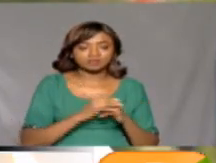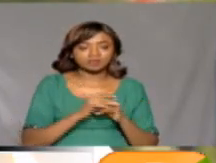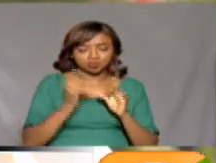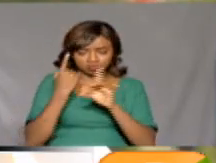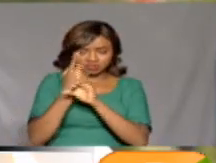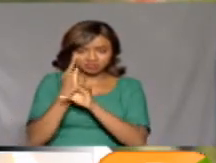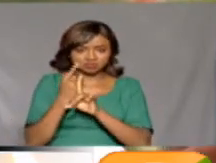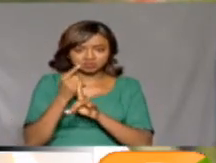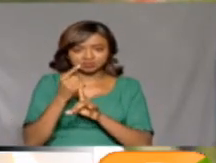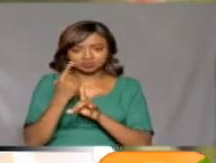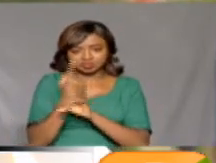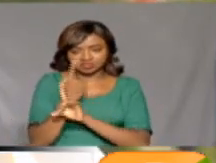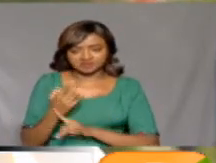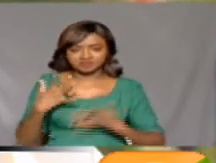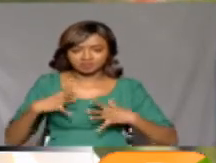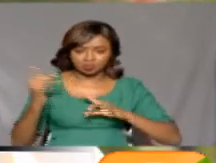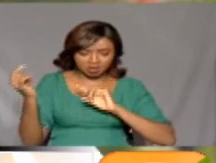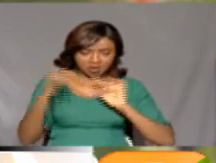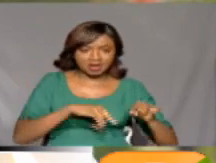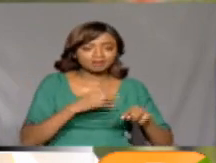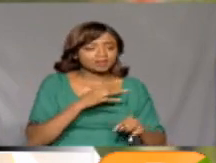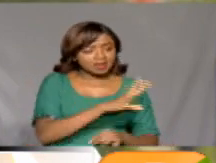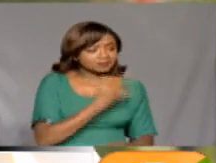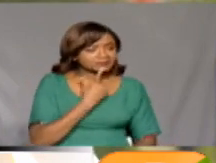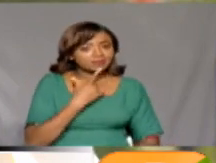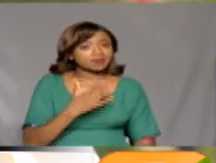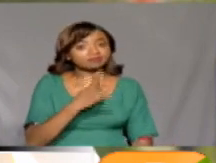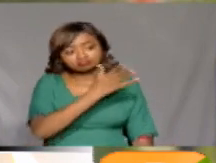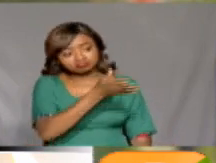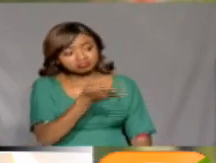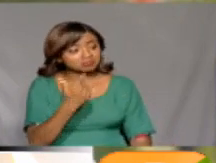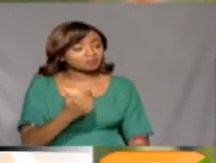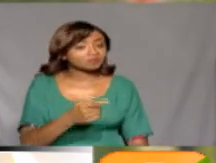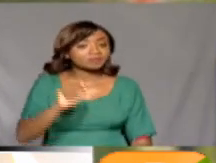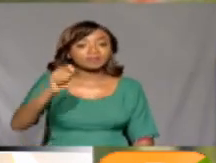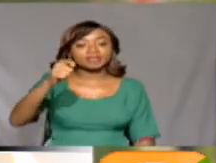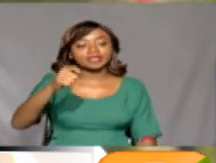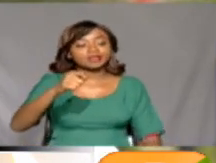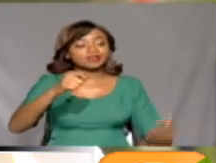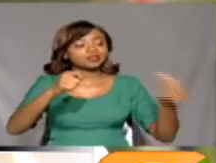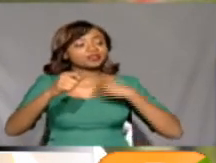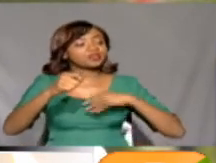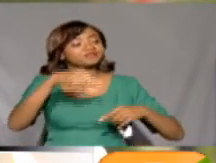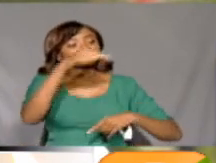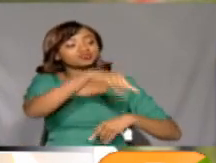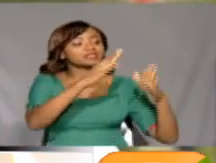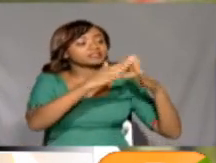arrive in State House, and they say, oh, we want the keys to this